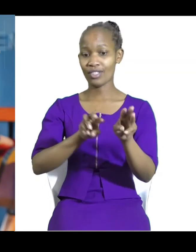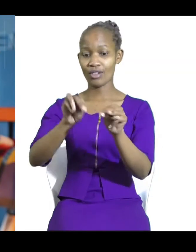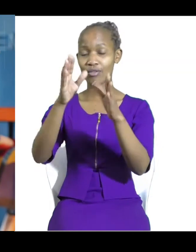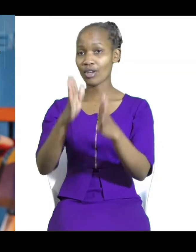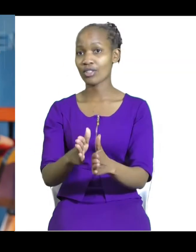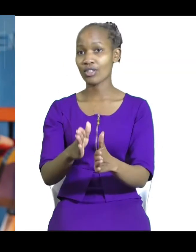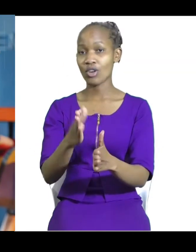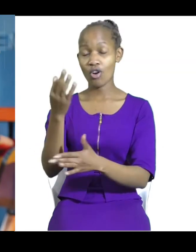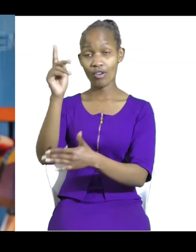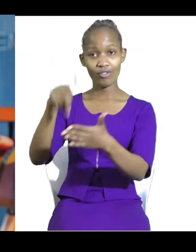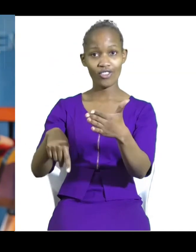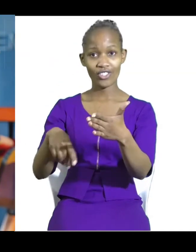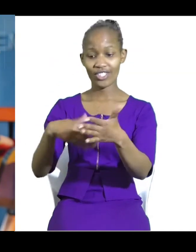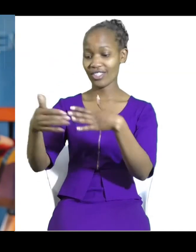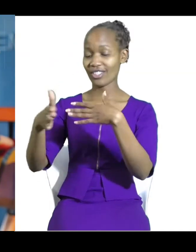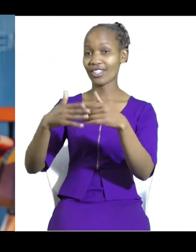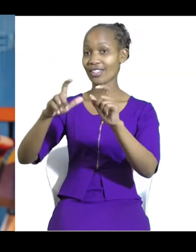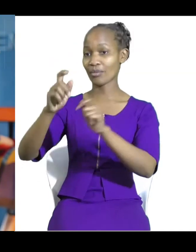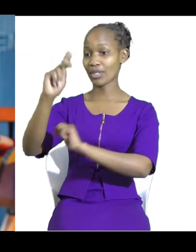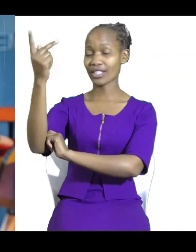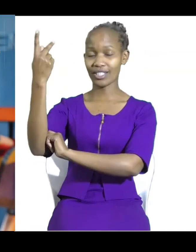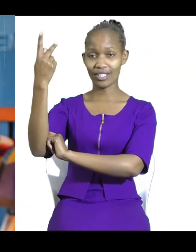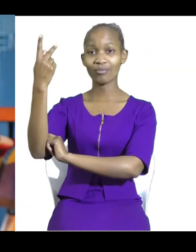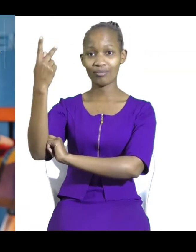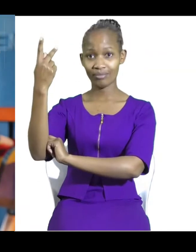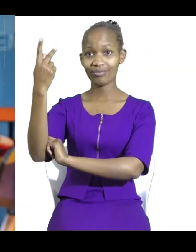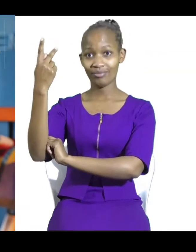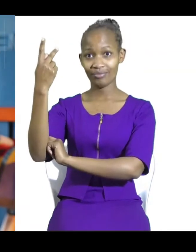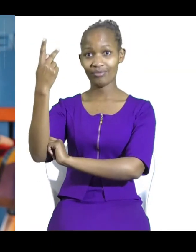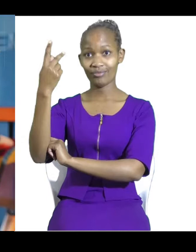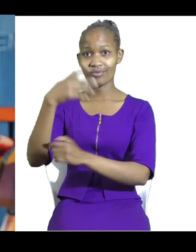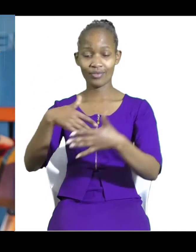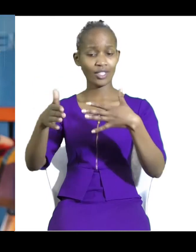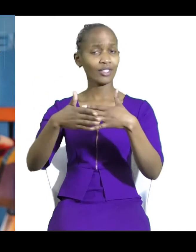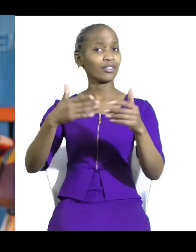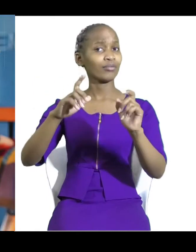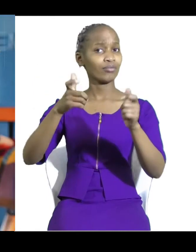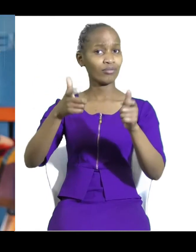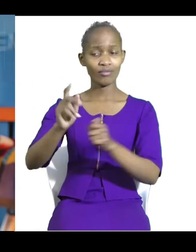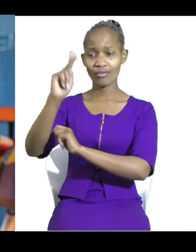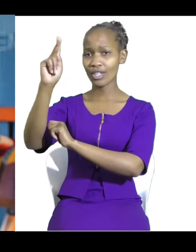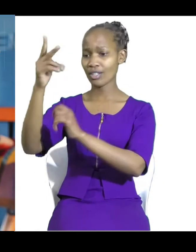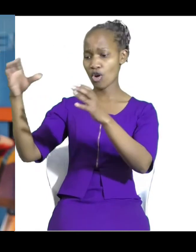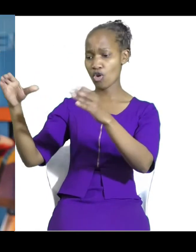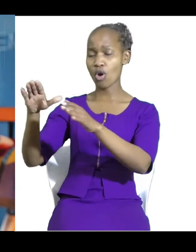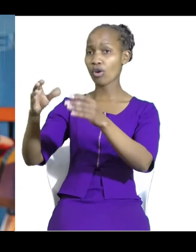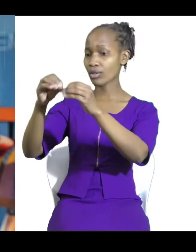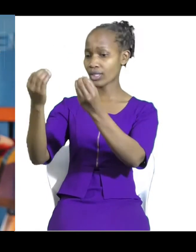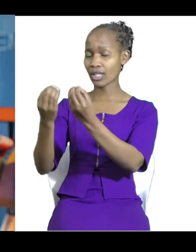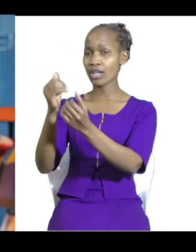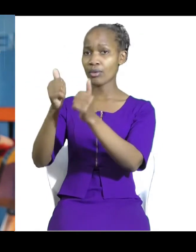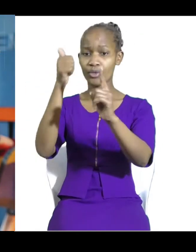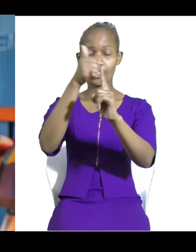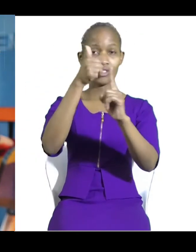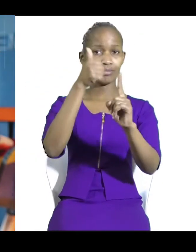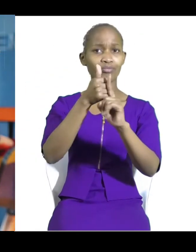and managing director of Science Media Kenya Limited. Science Media Kenya Limited is a company or an organization